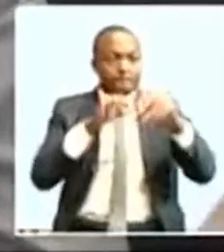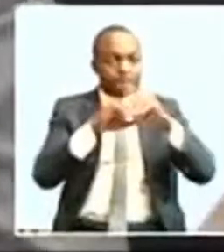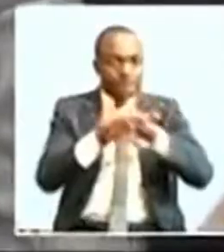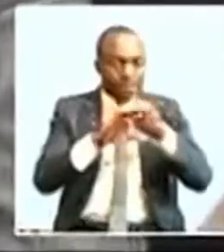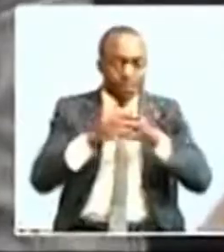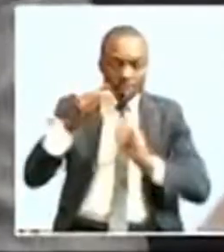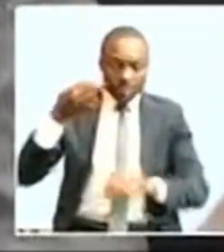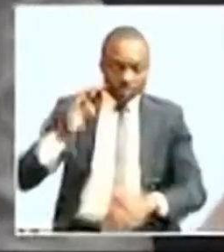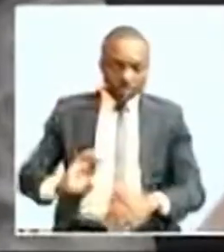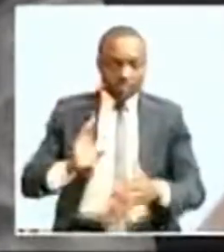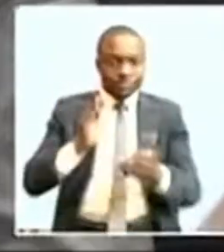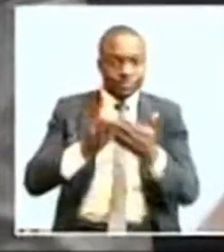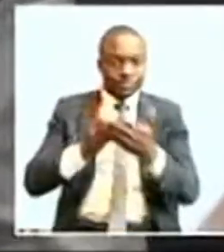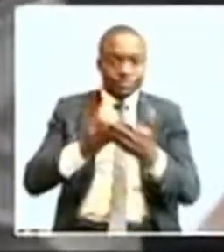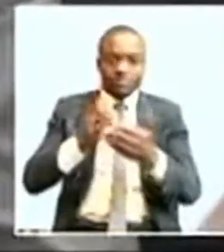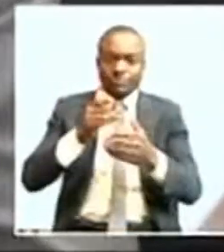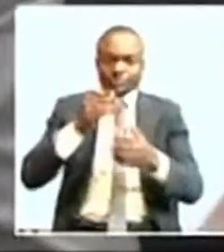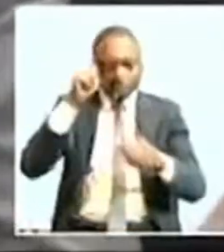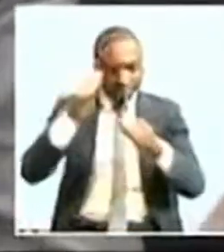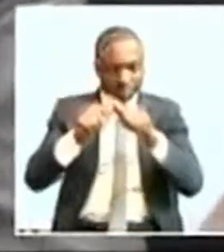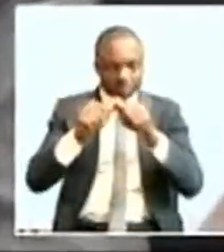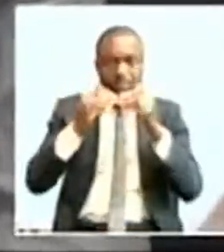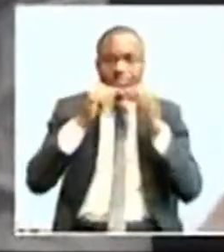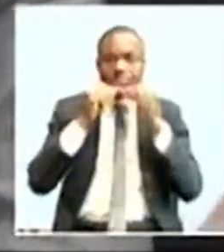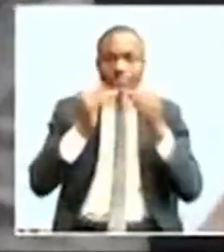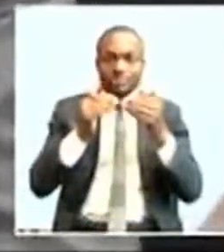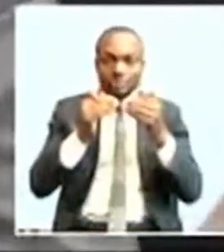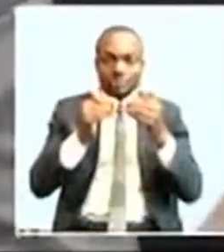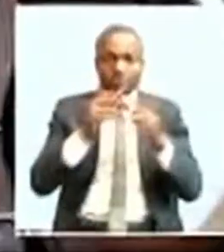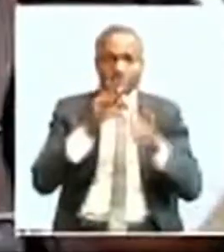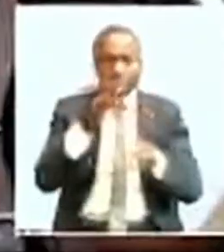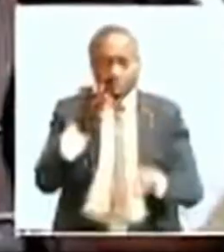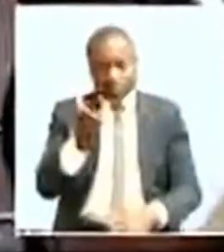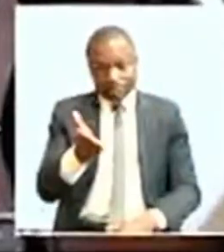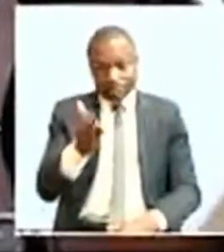to these agreements. Thank you, Chair. Thank you so much, Honorable. Yes, Madam.